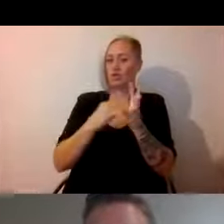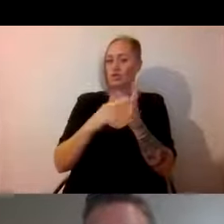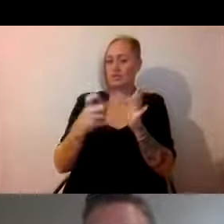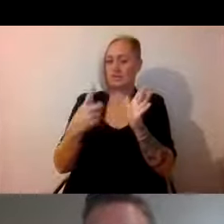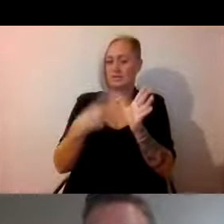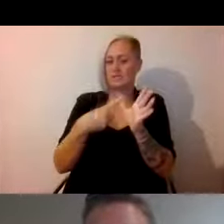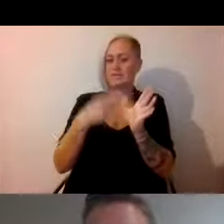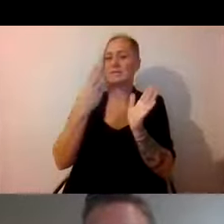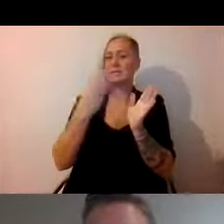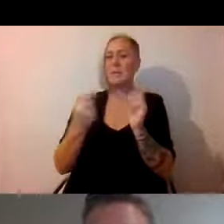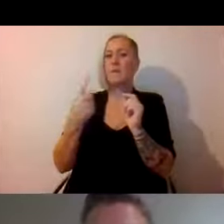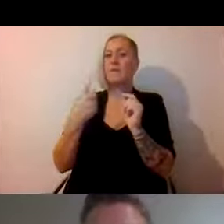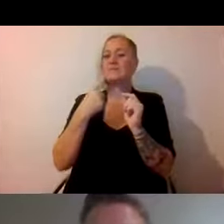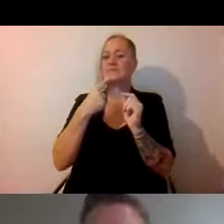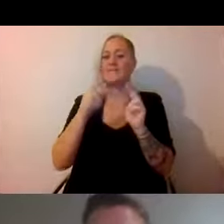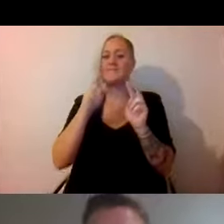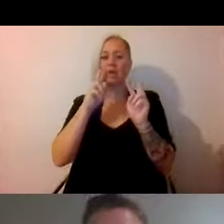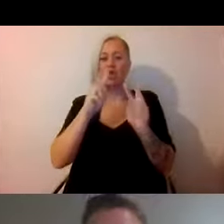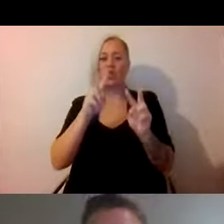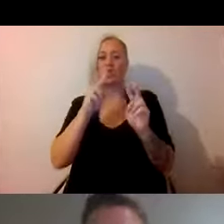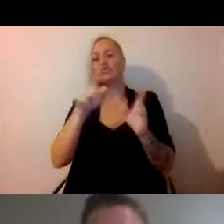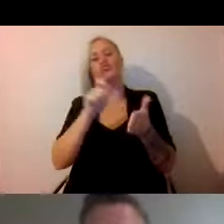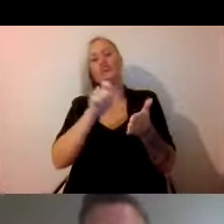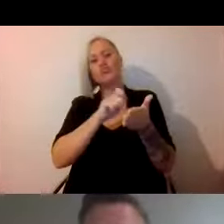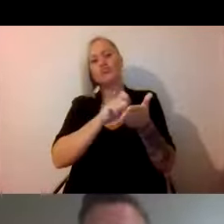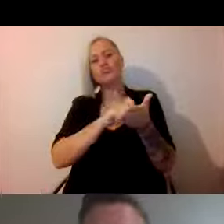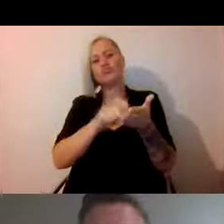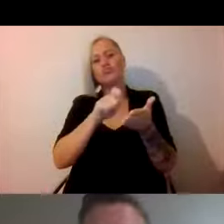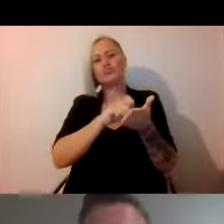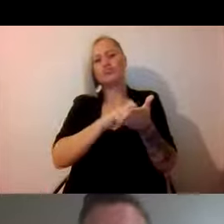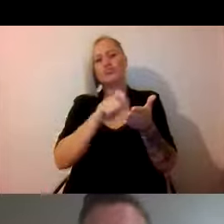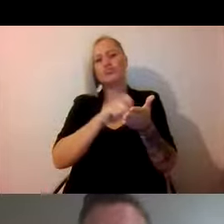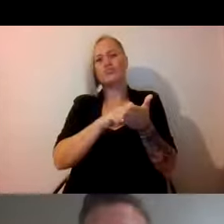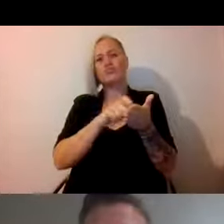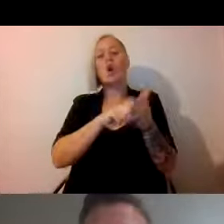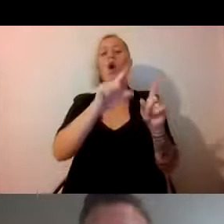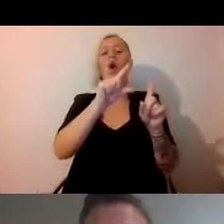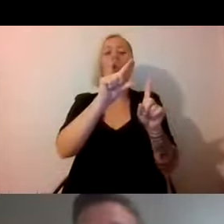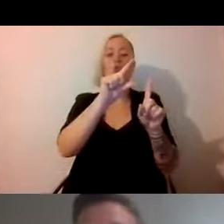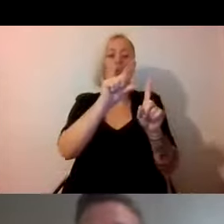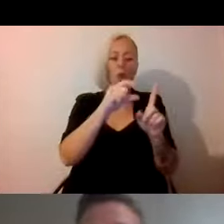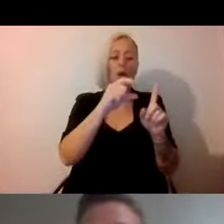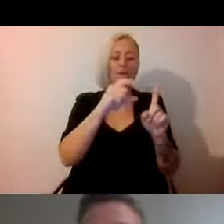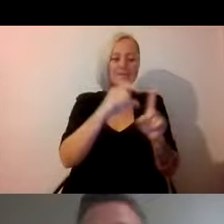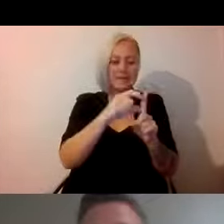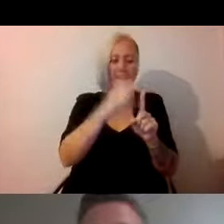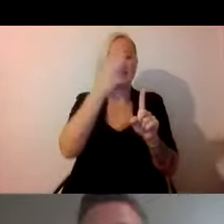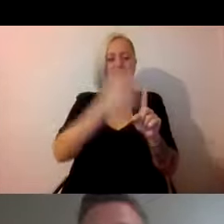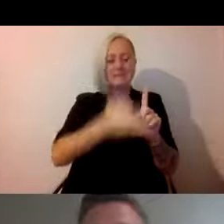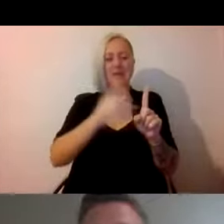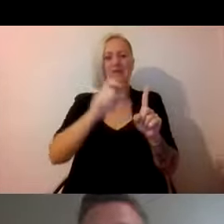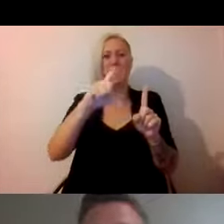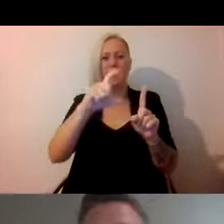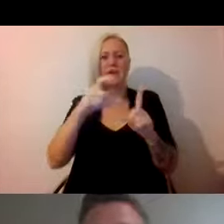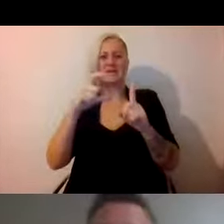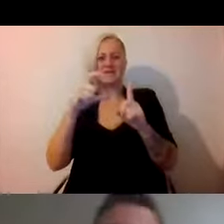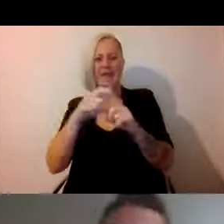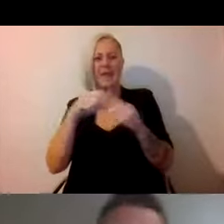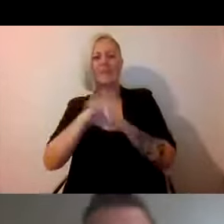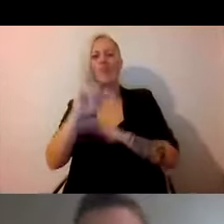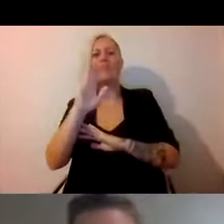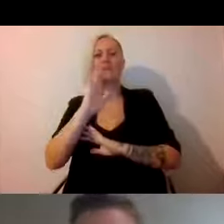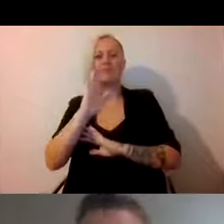Someone said that they've noticed that you wrote, lowercase d / uppercase D deaf in your presentation, and they'd like to